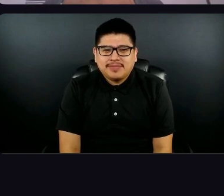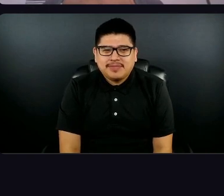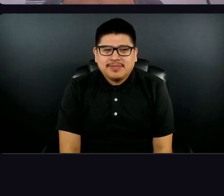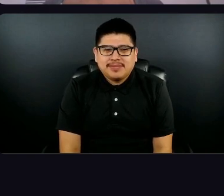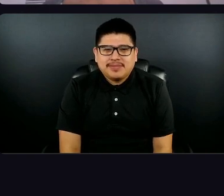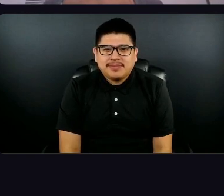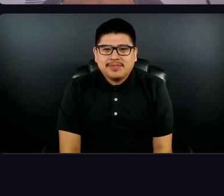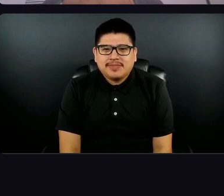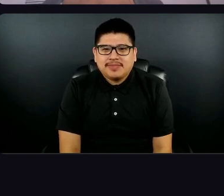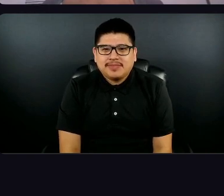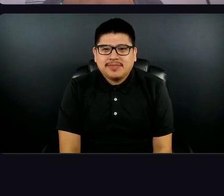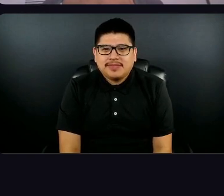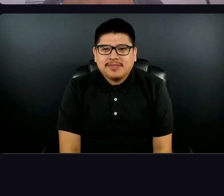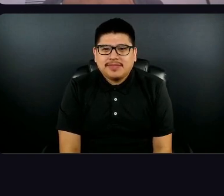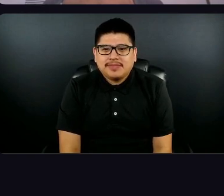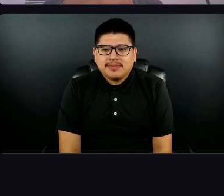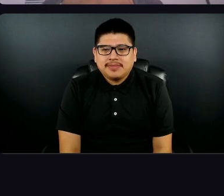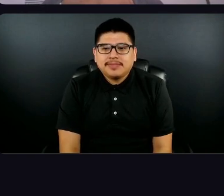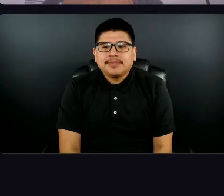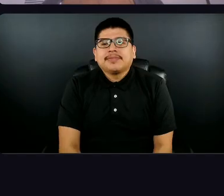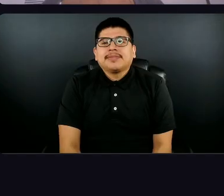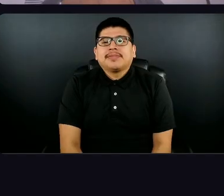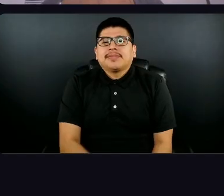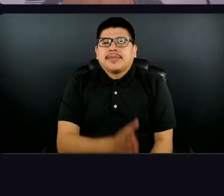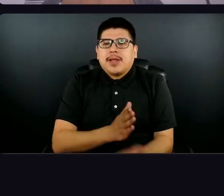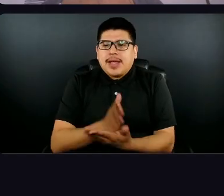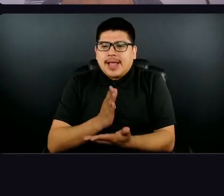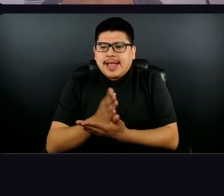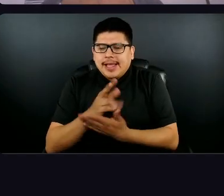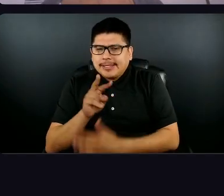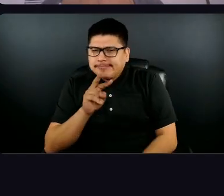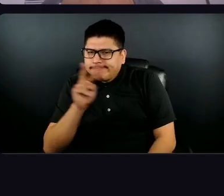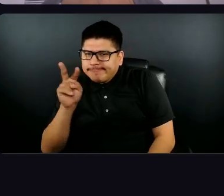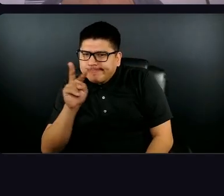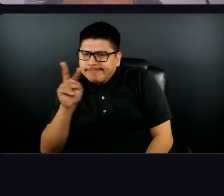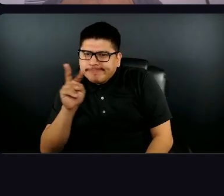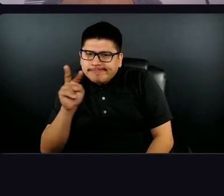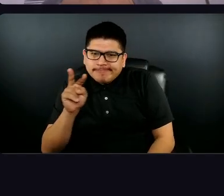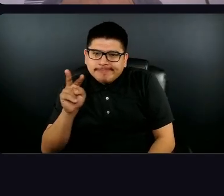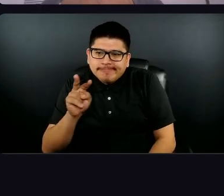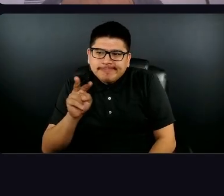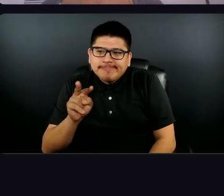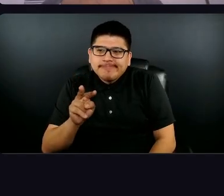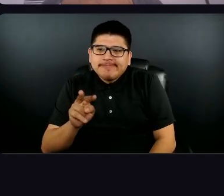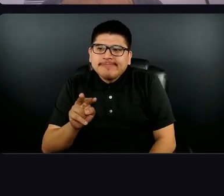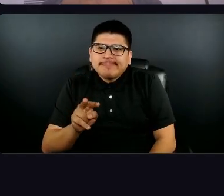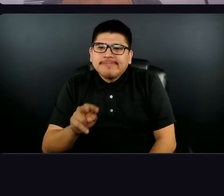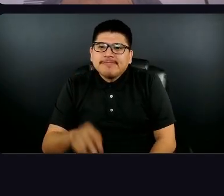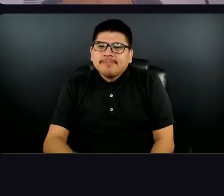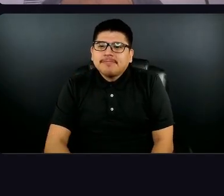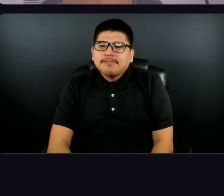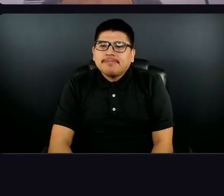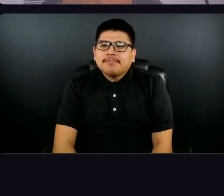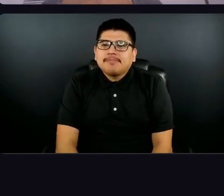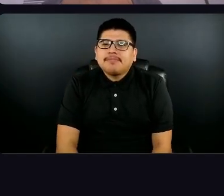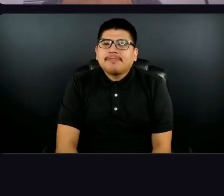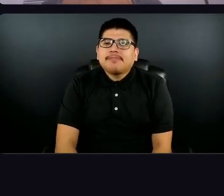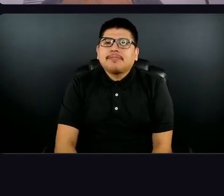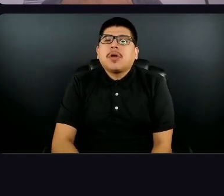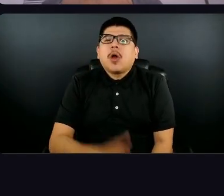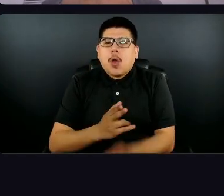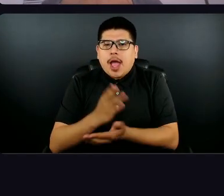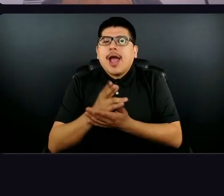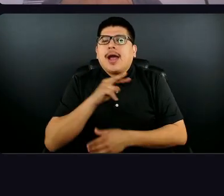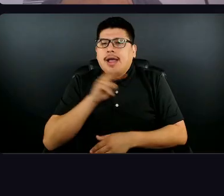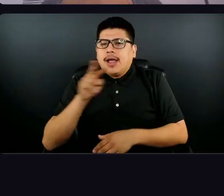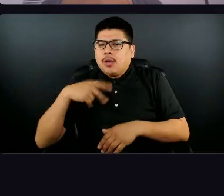Go ahead and pop over. All right. Yeah. Taking a quick look at the chat. Wanted to make sure we're